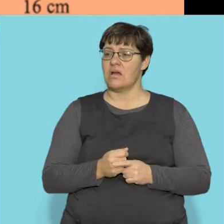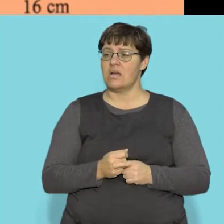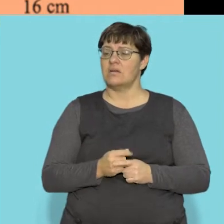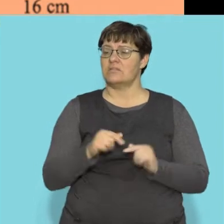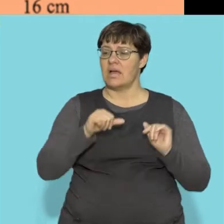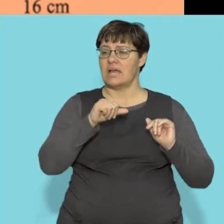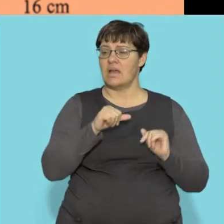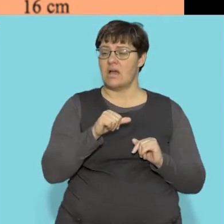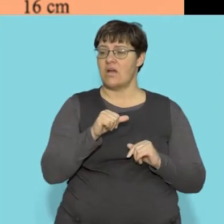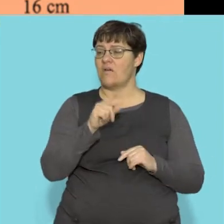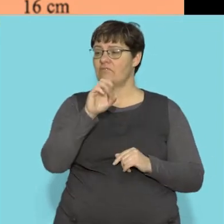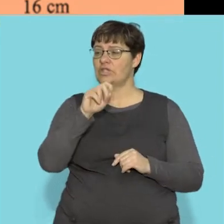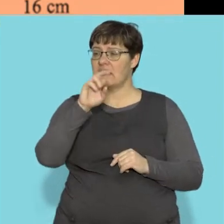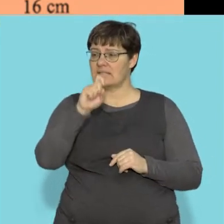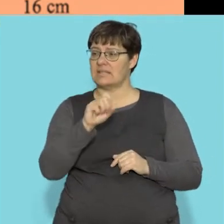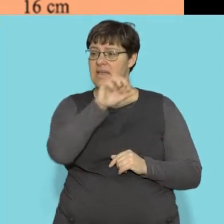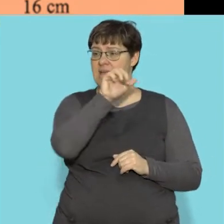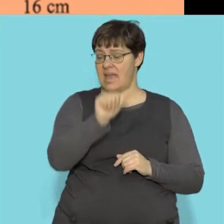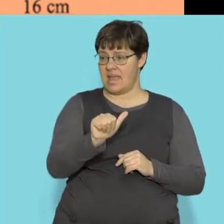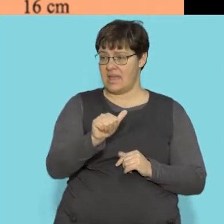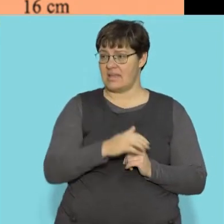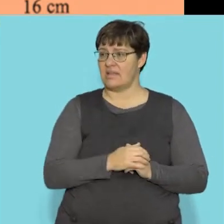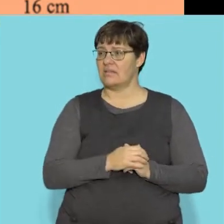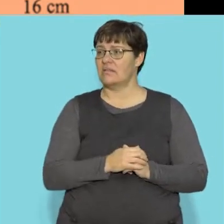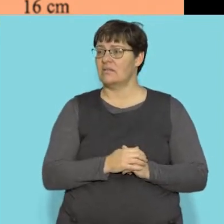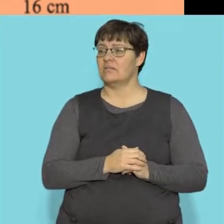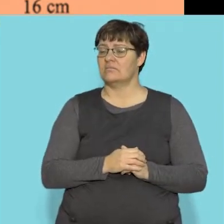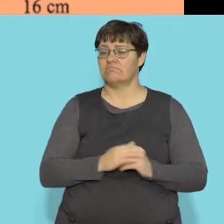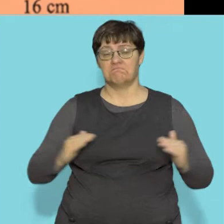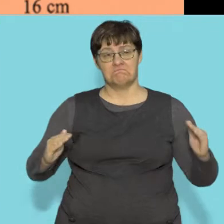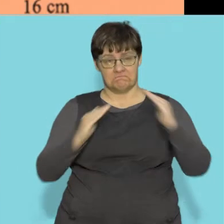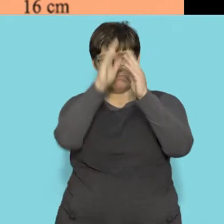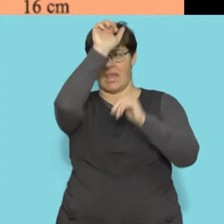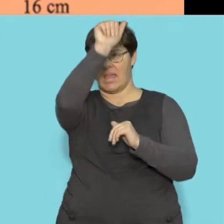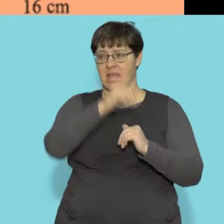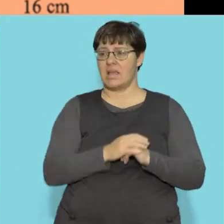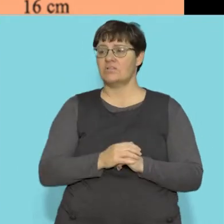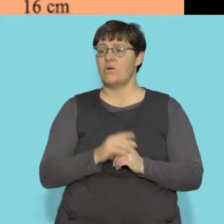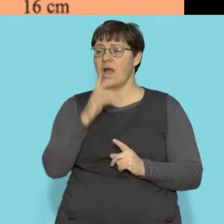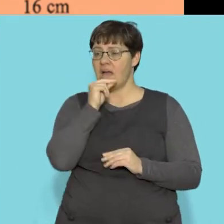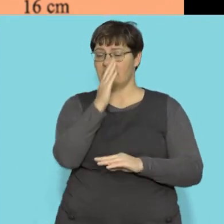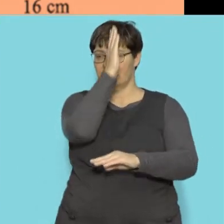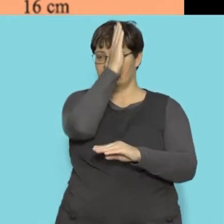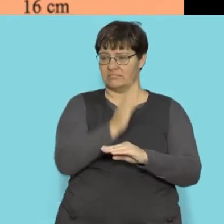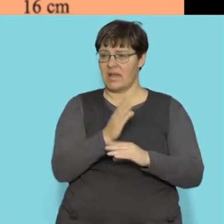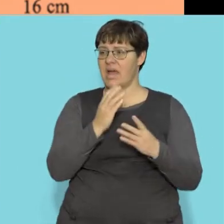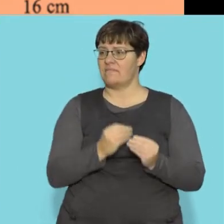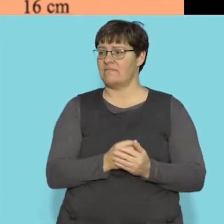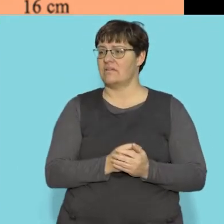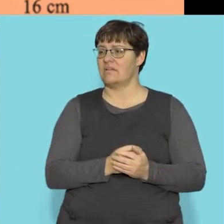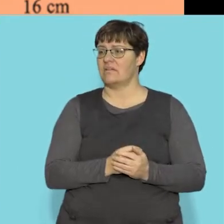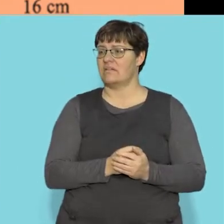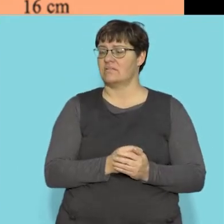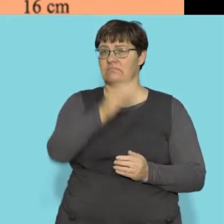base is 16 centimeters. P lies on the square base directly below A. So we can see on our diagram that